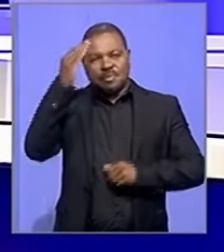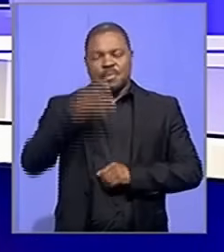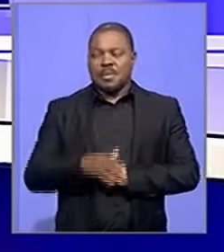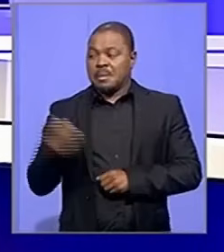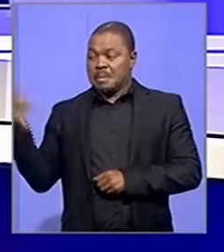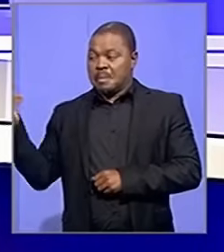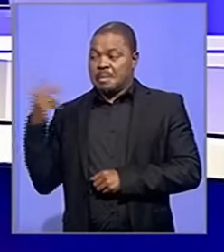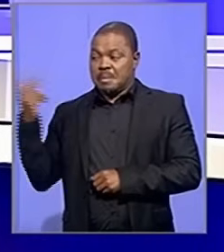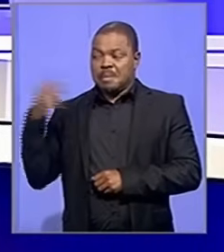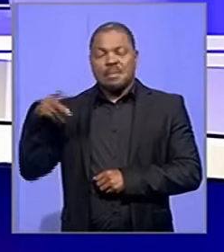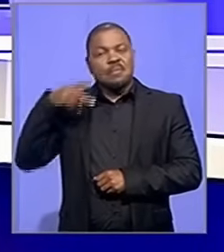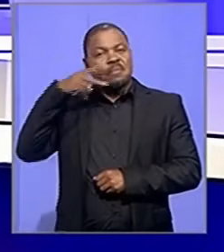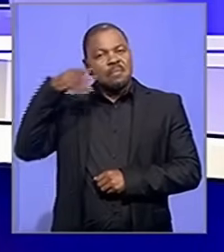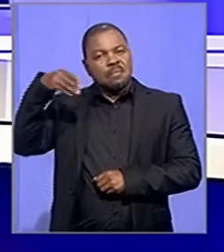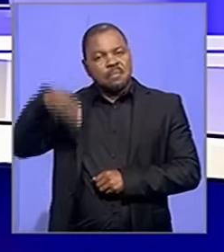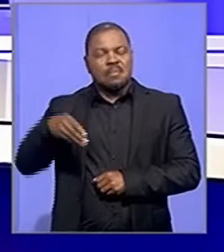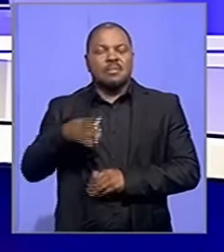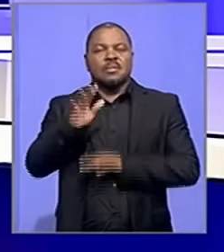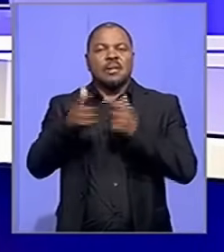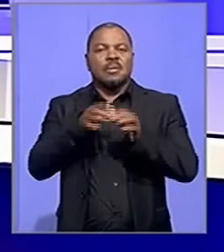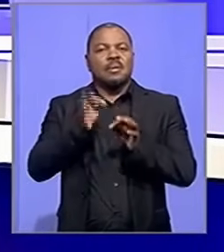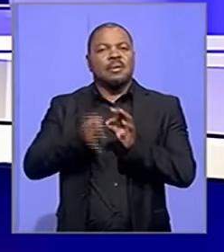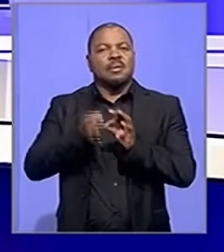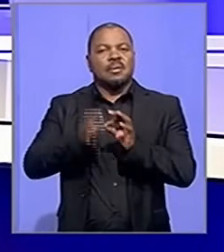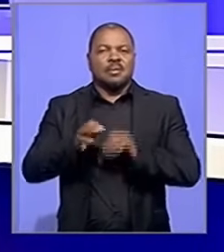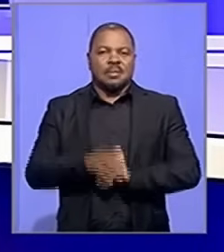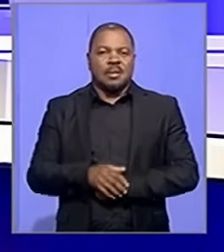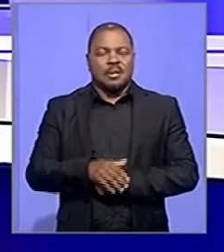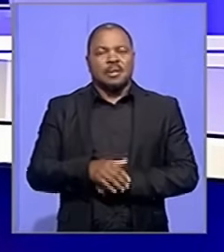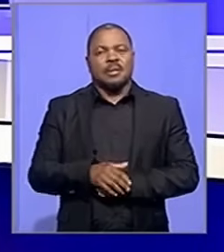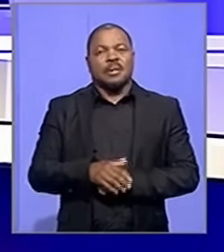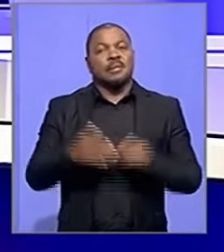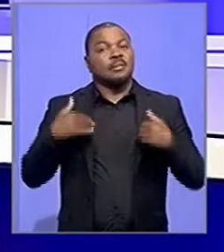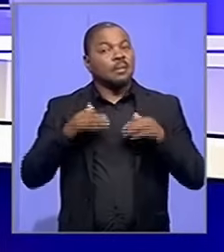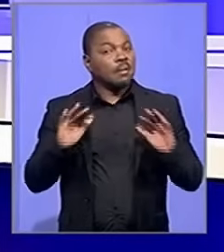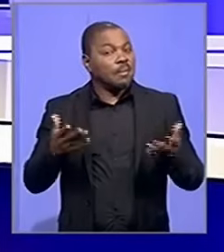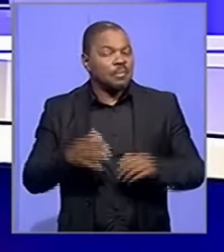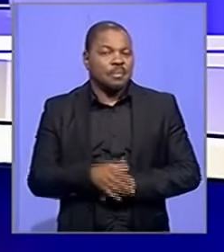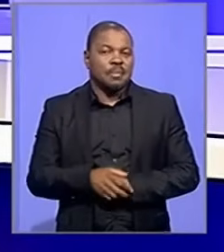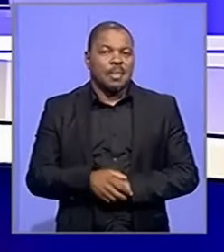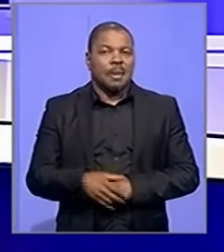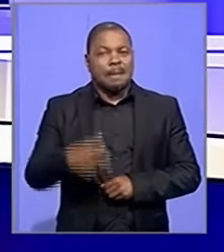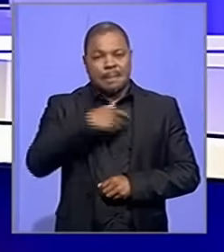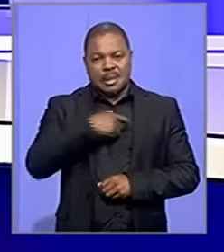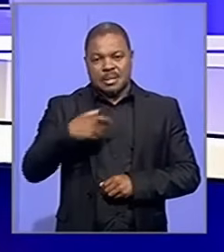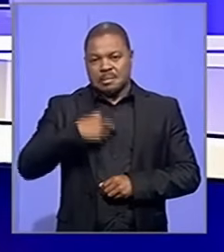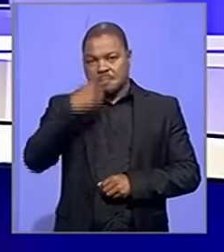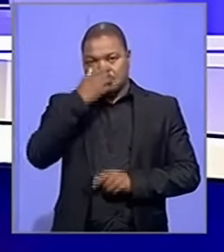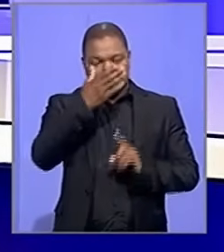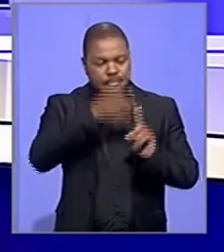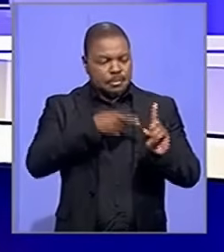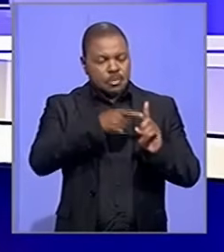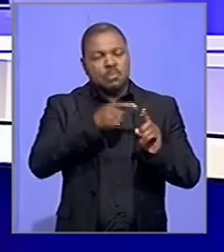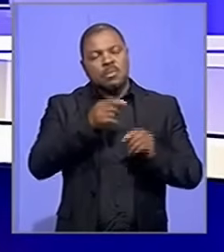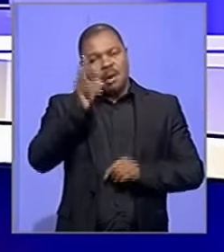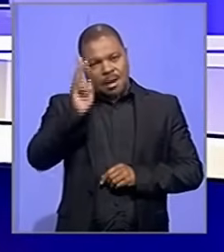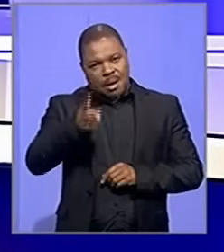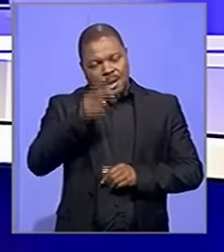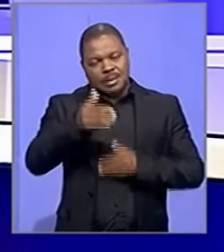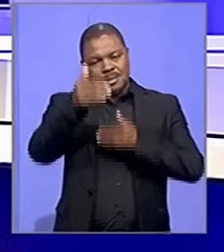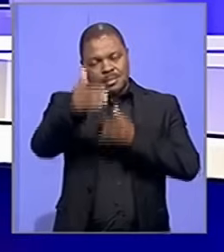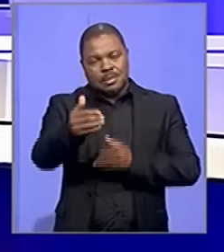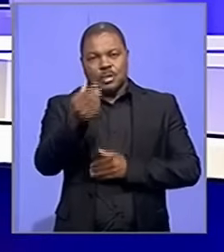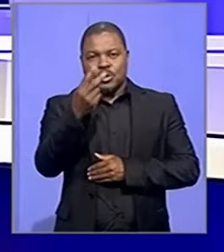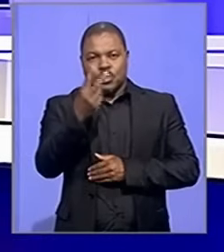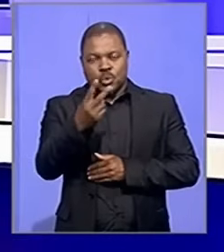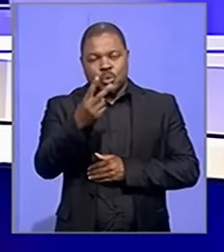swarišana tsela le Augustine Letlalo bjalo ka mofetoledi wa polelo ya diatla. Re thoma ka tšeo di rego Mopresidente Cyril Ramaphosa o ya le boelela bjalo ka